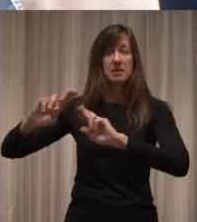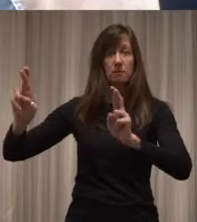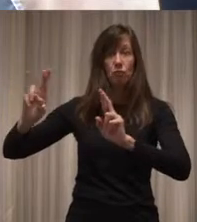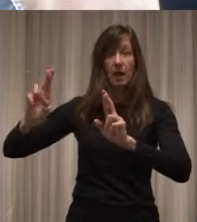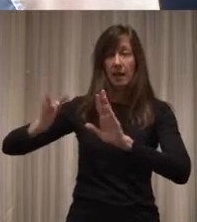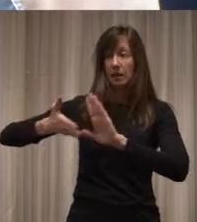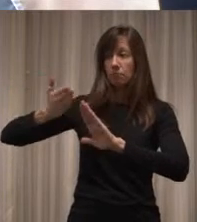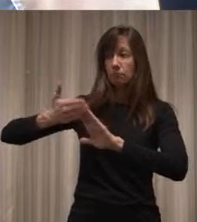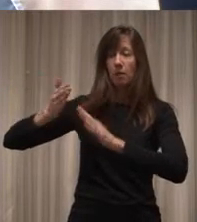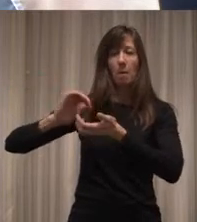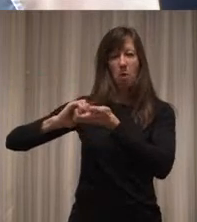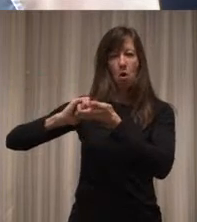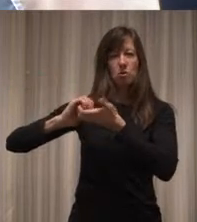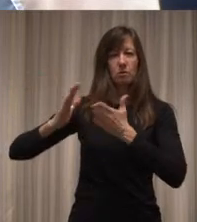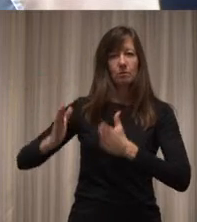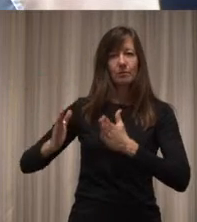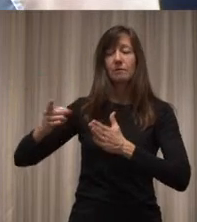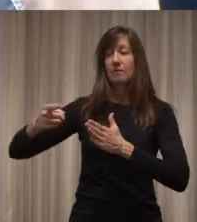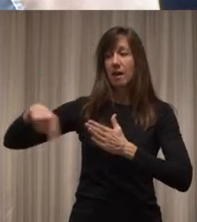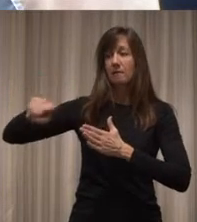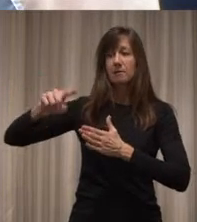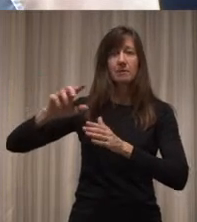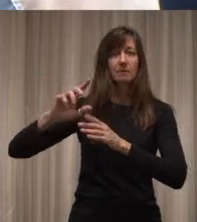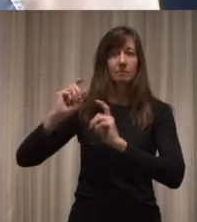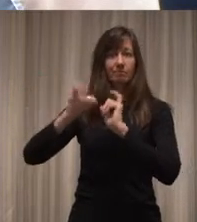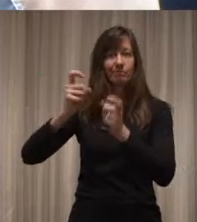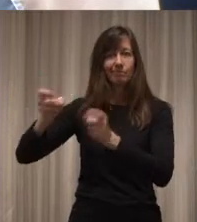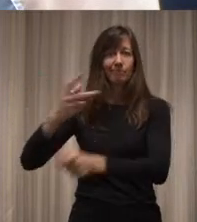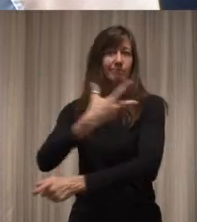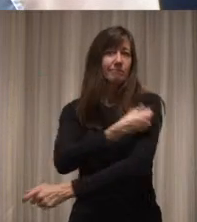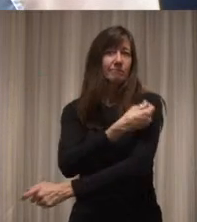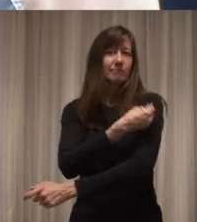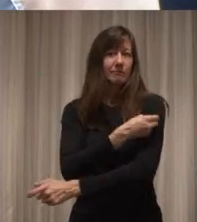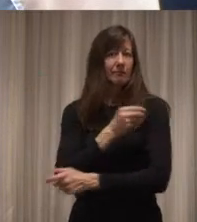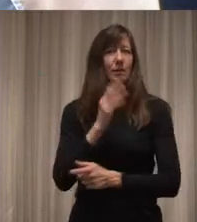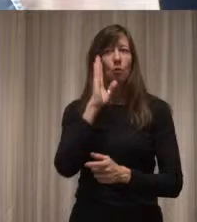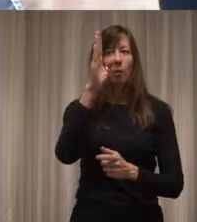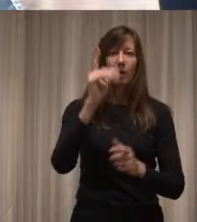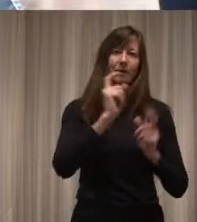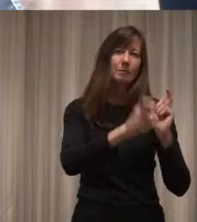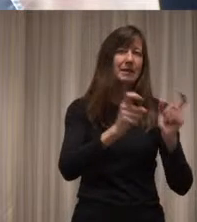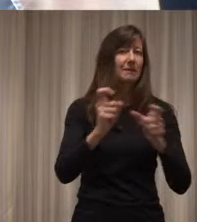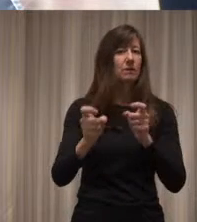everybody. The next 2 slides, I'm just going to talk about,